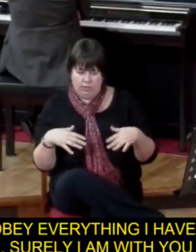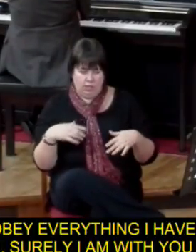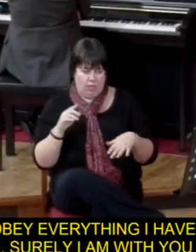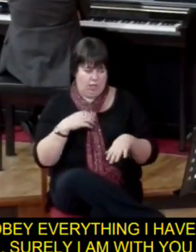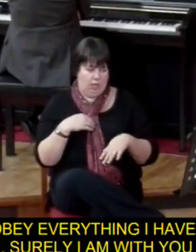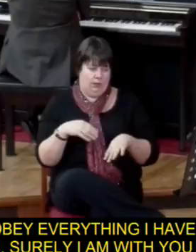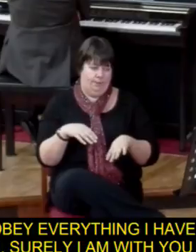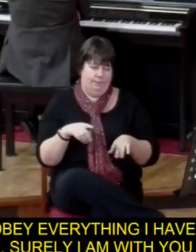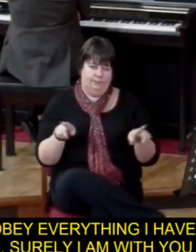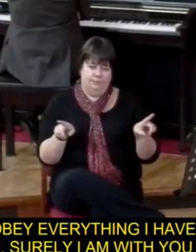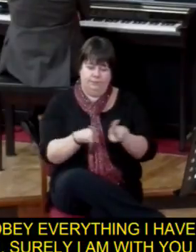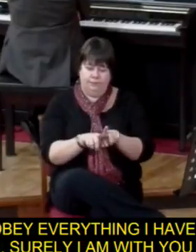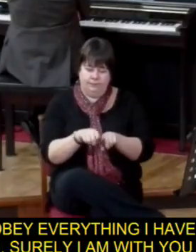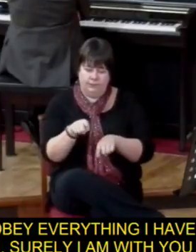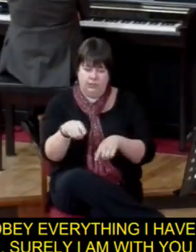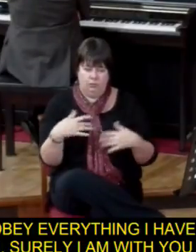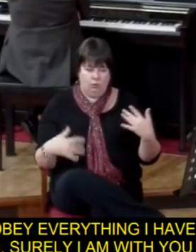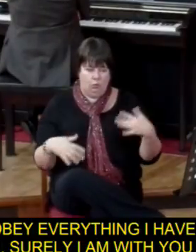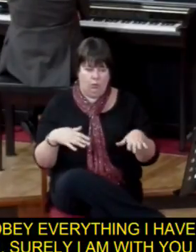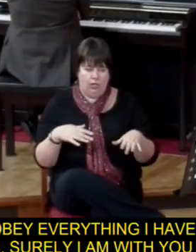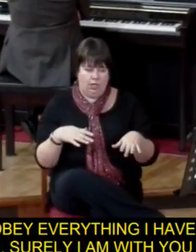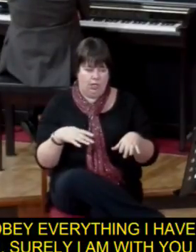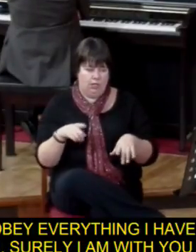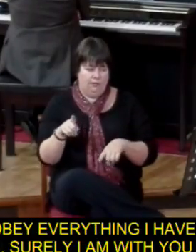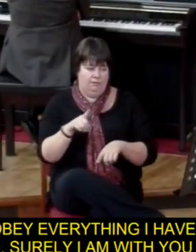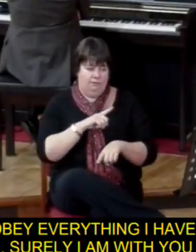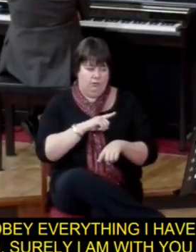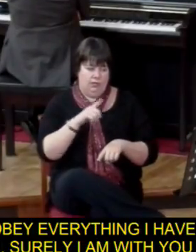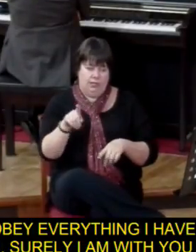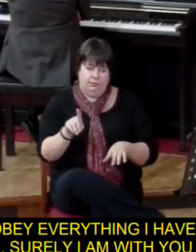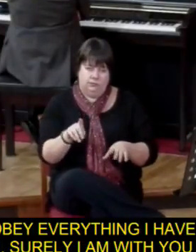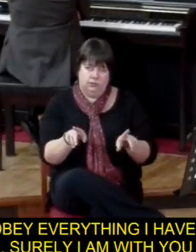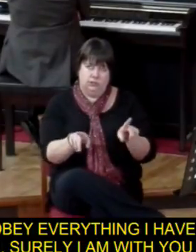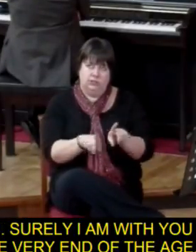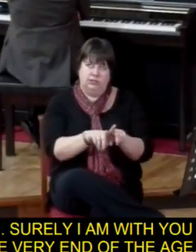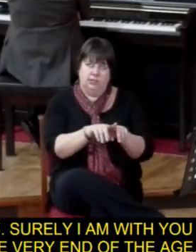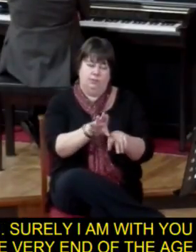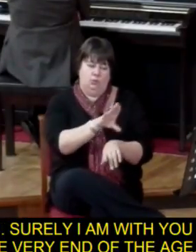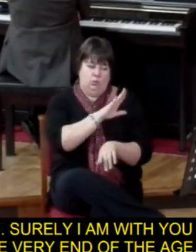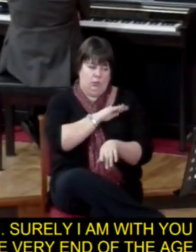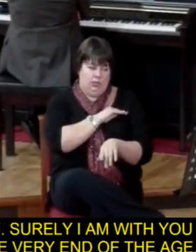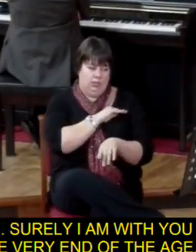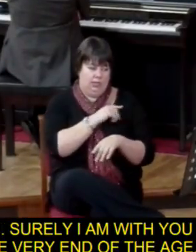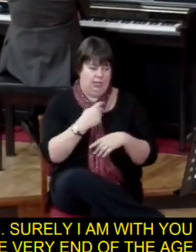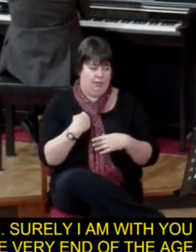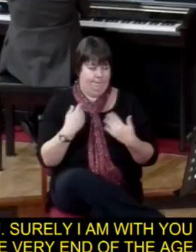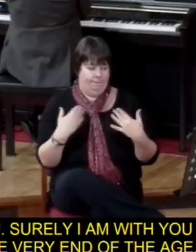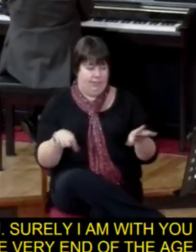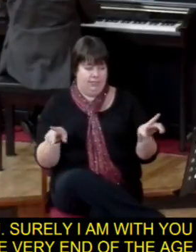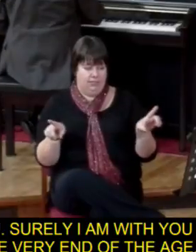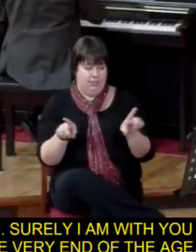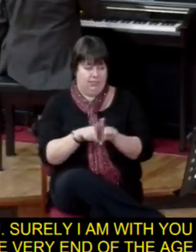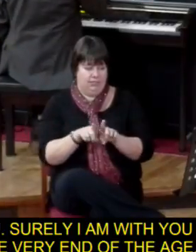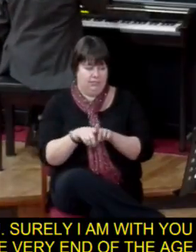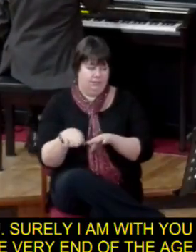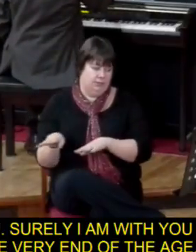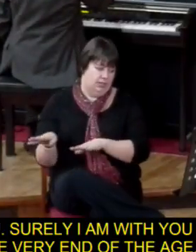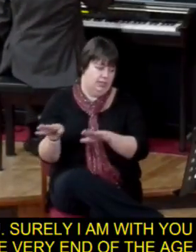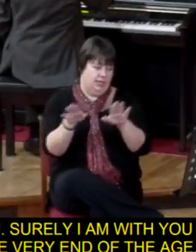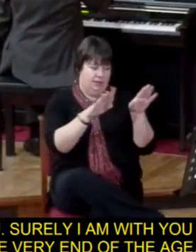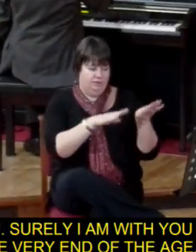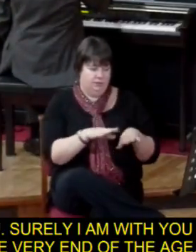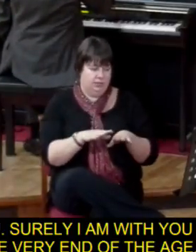weak. I have become all things to all people, so that by all possible means I might save